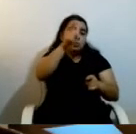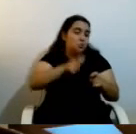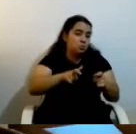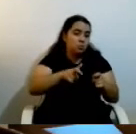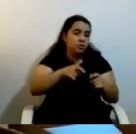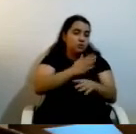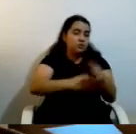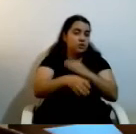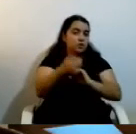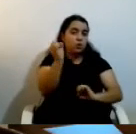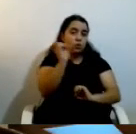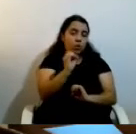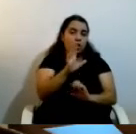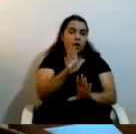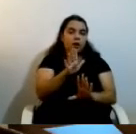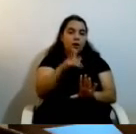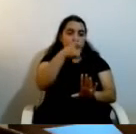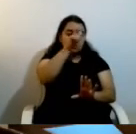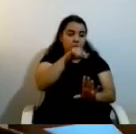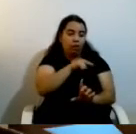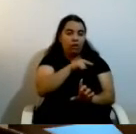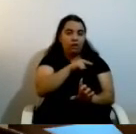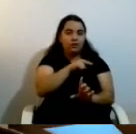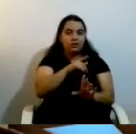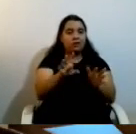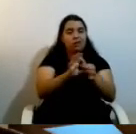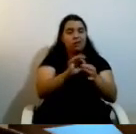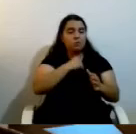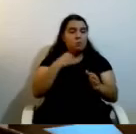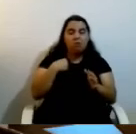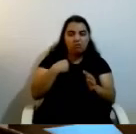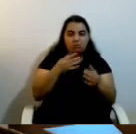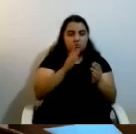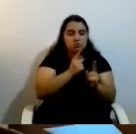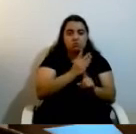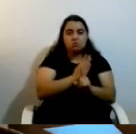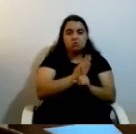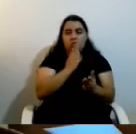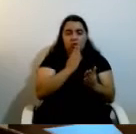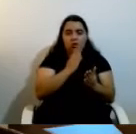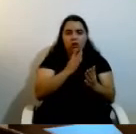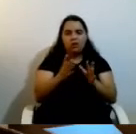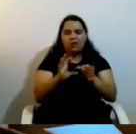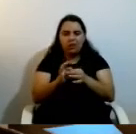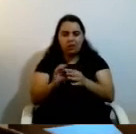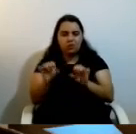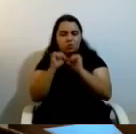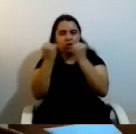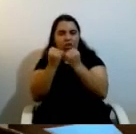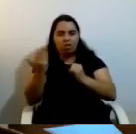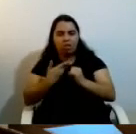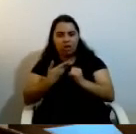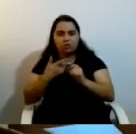issue, not a social and human rights issue. There may be experts on